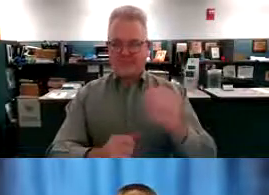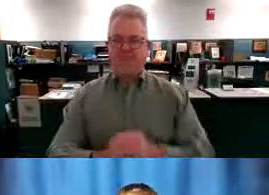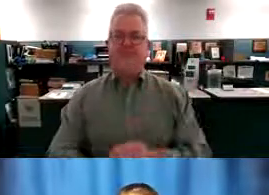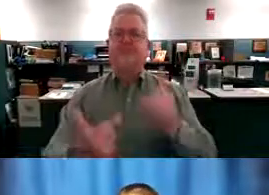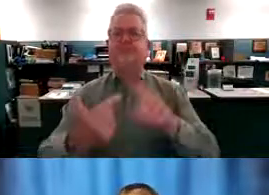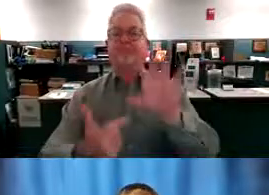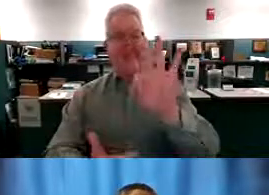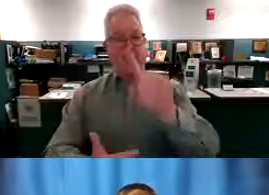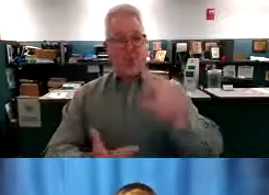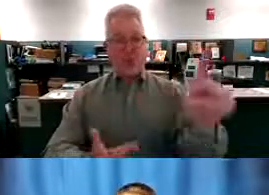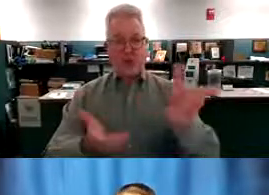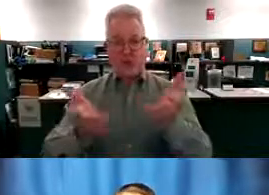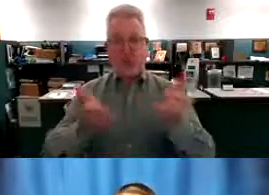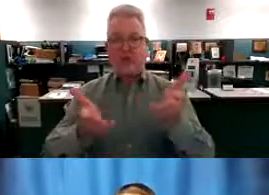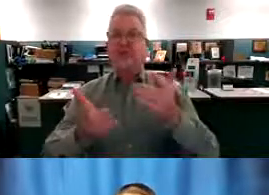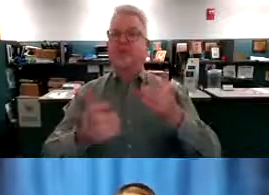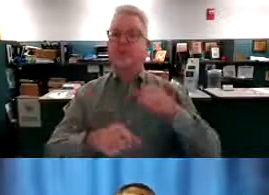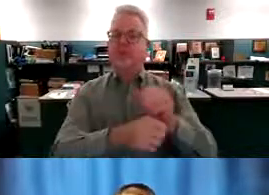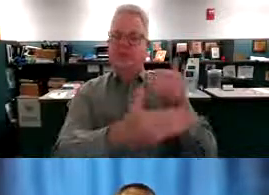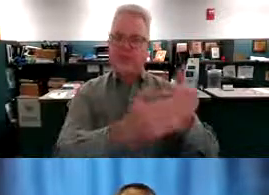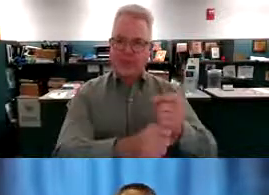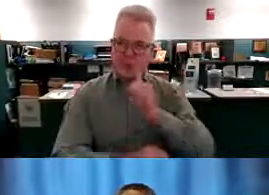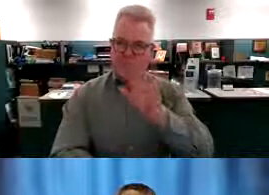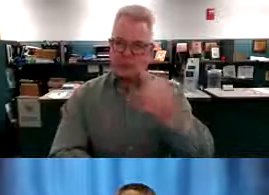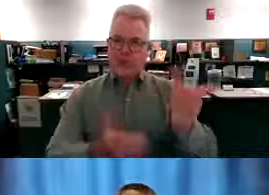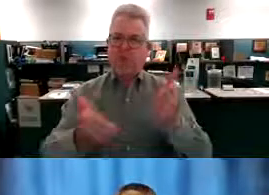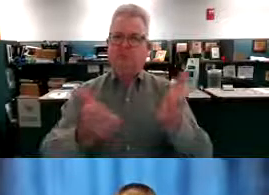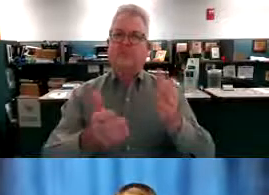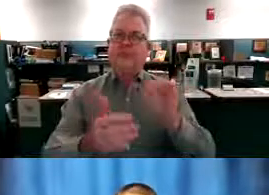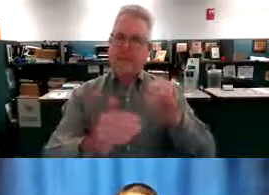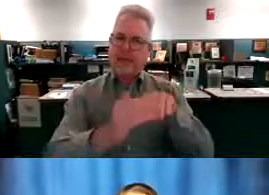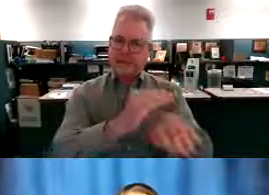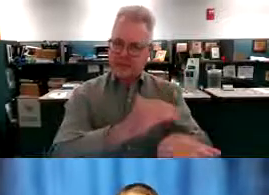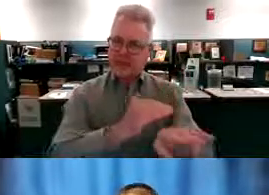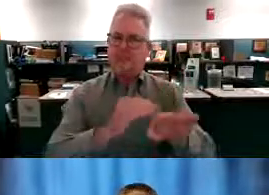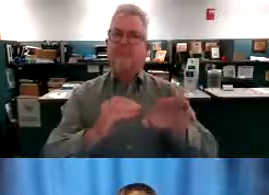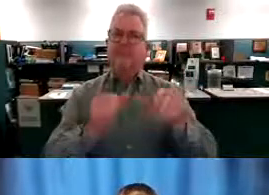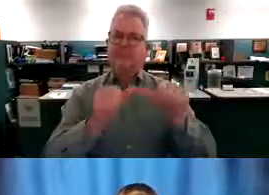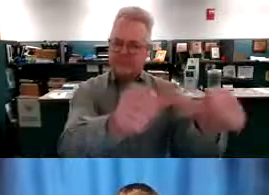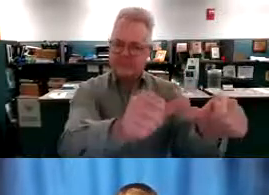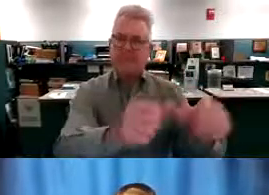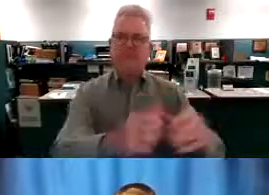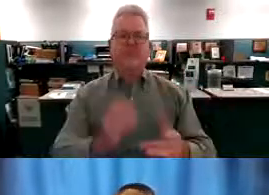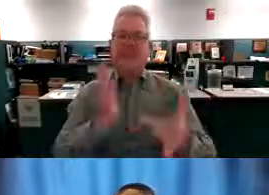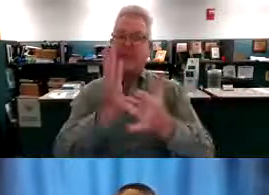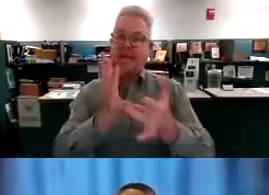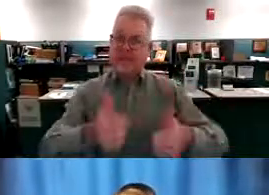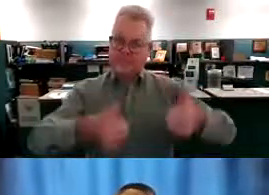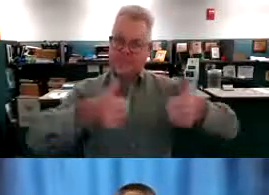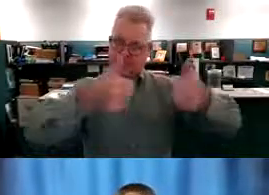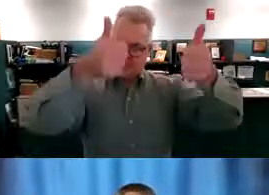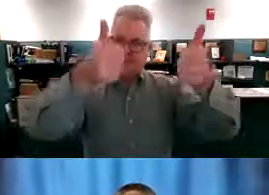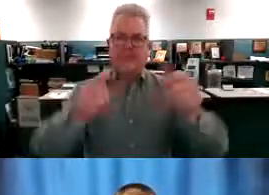crisis or of course now COVID, and 911 services as well, making sure that 911 service provides